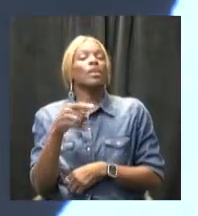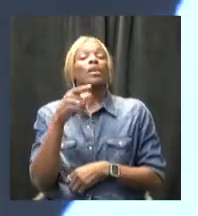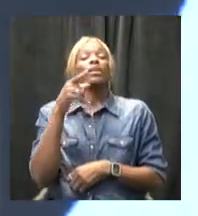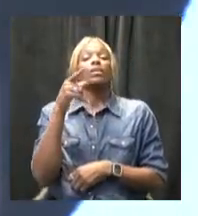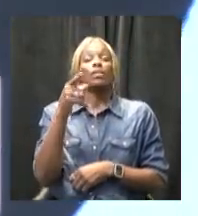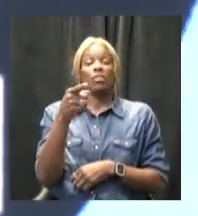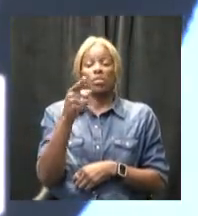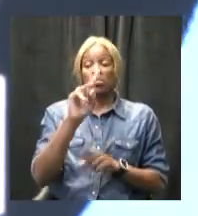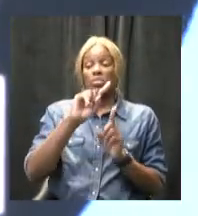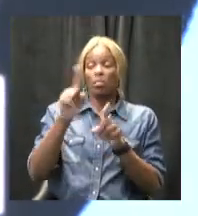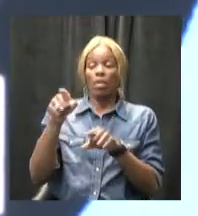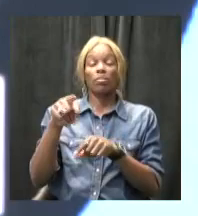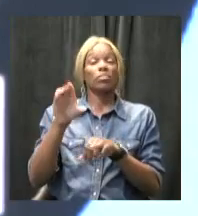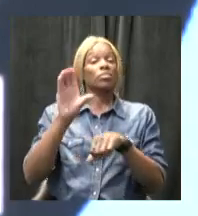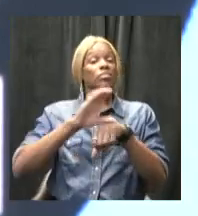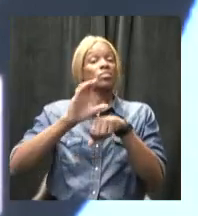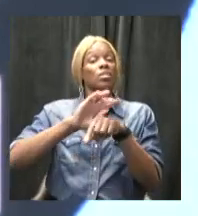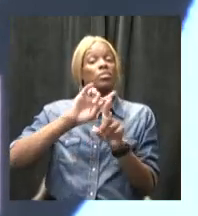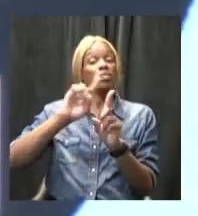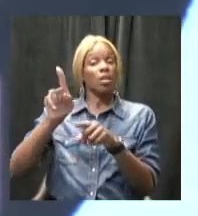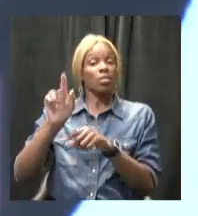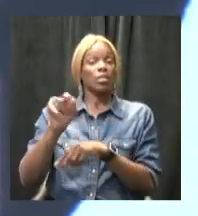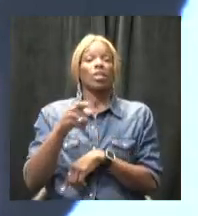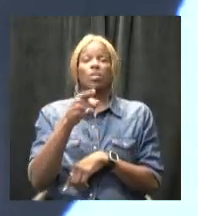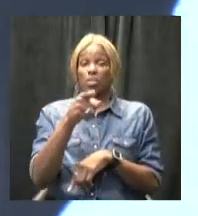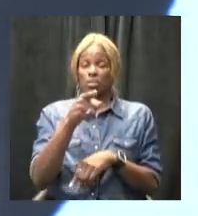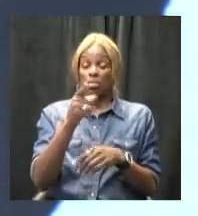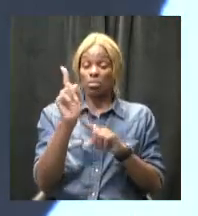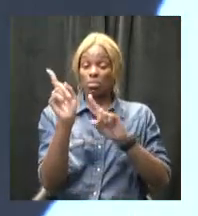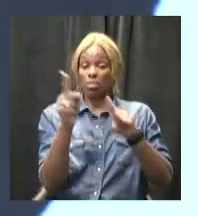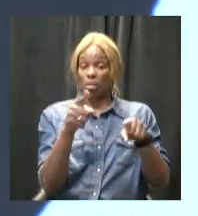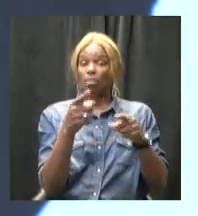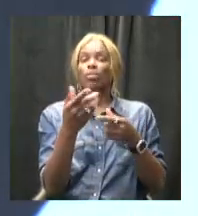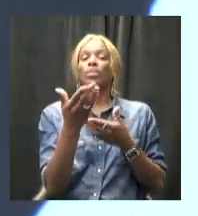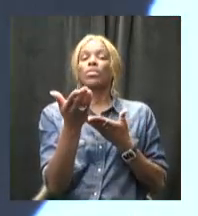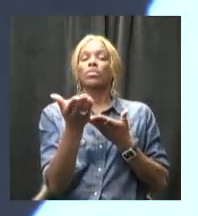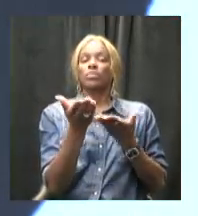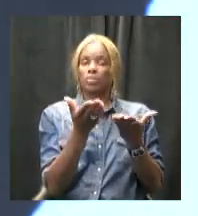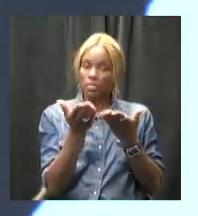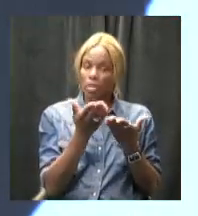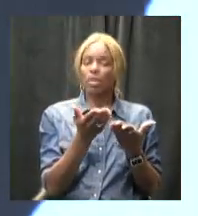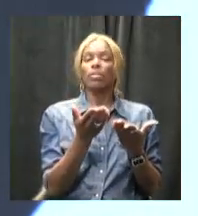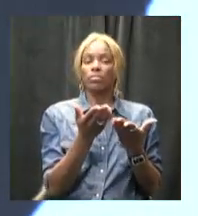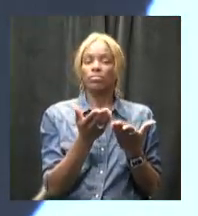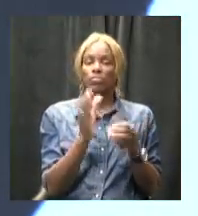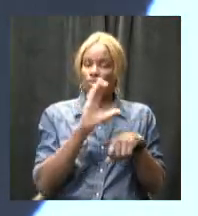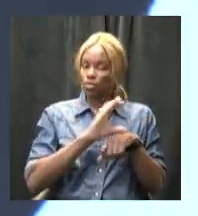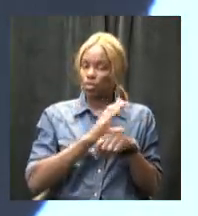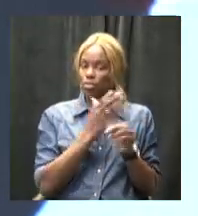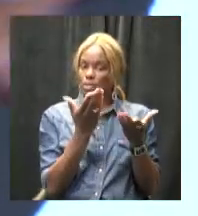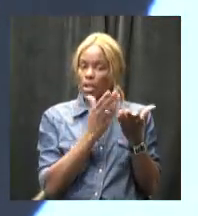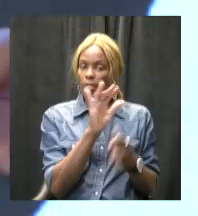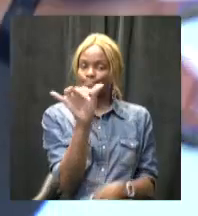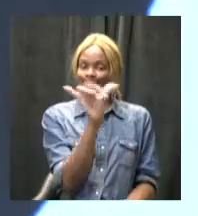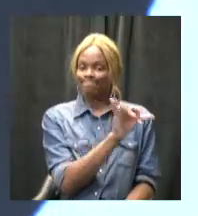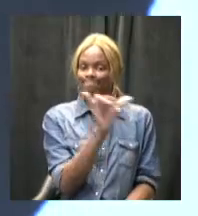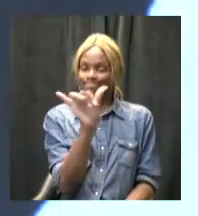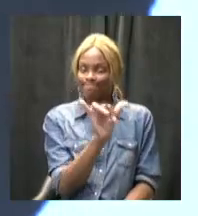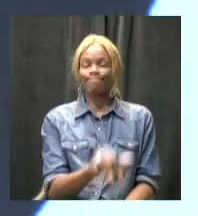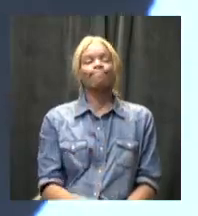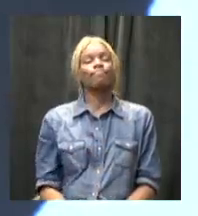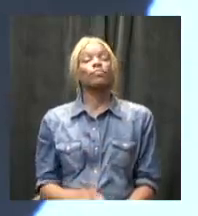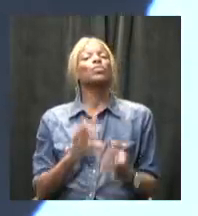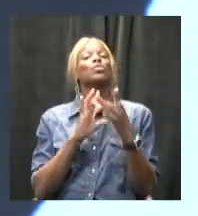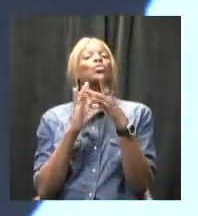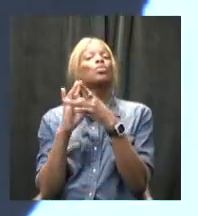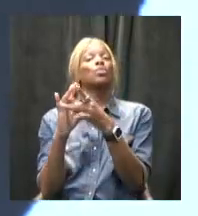church goes. Where you serve, the church serves. And I believe that when we live this out and do this work, I believe the unity